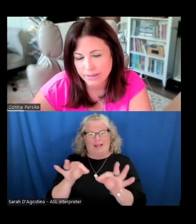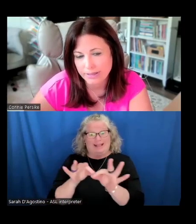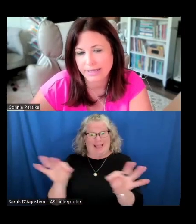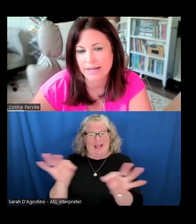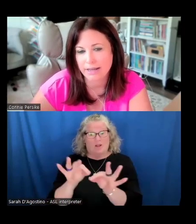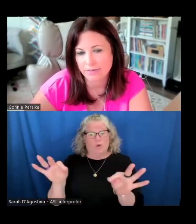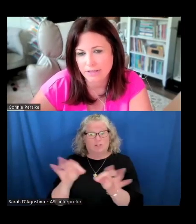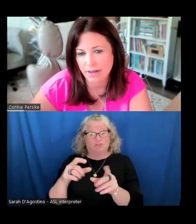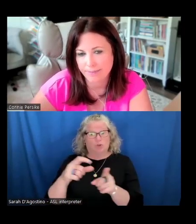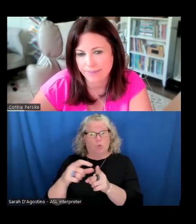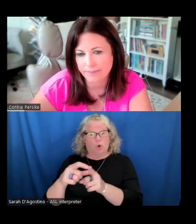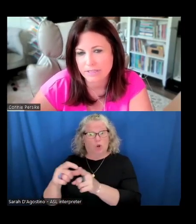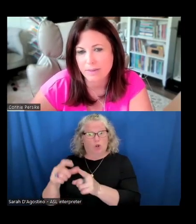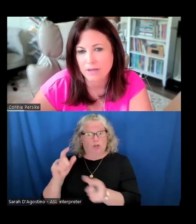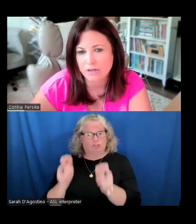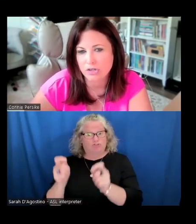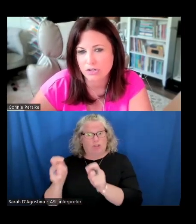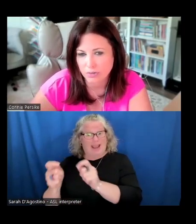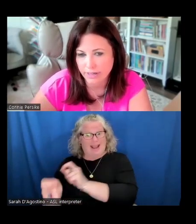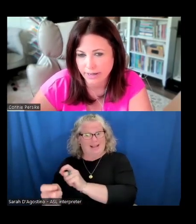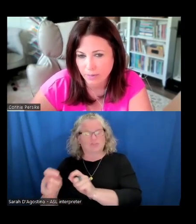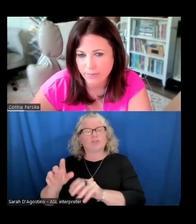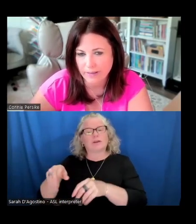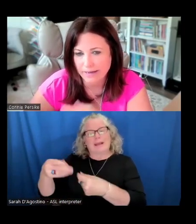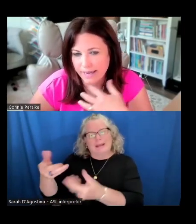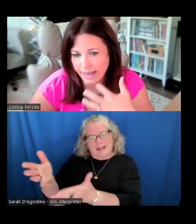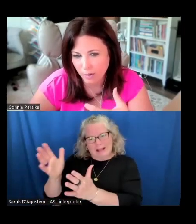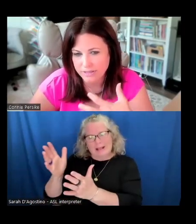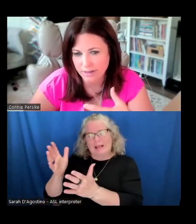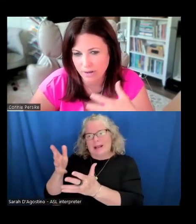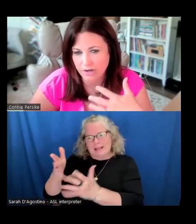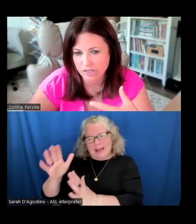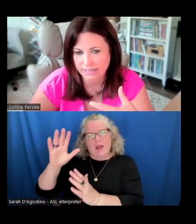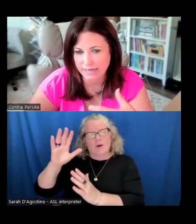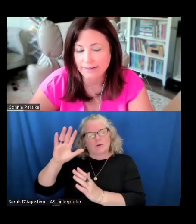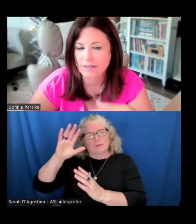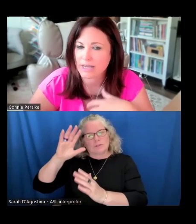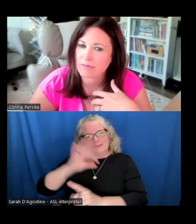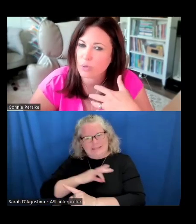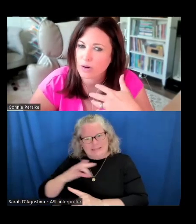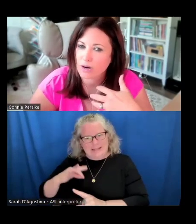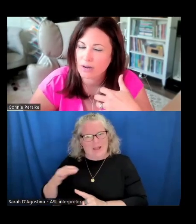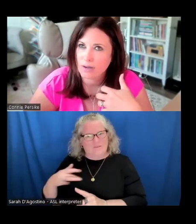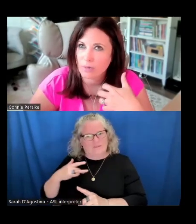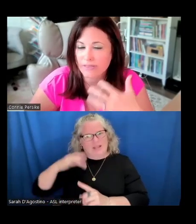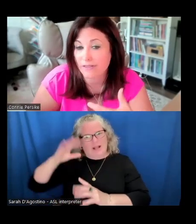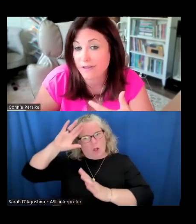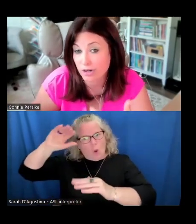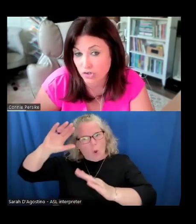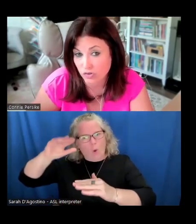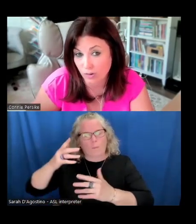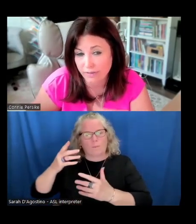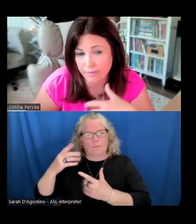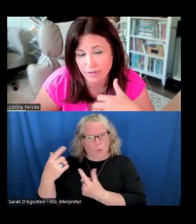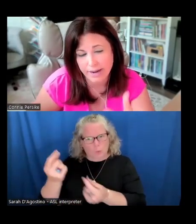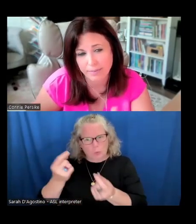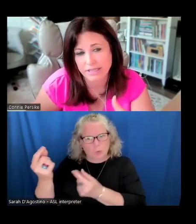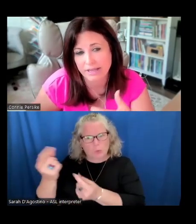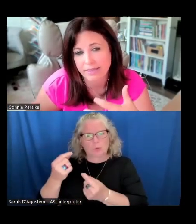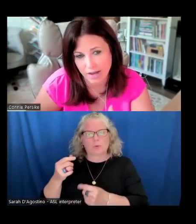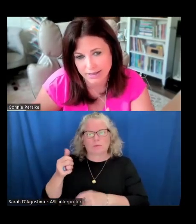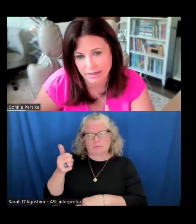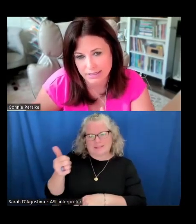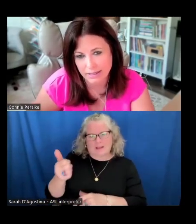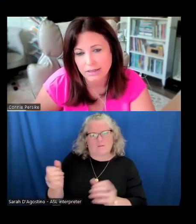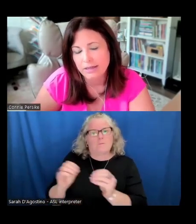hope and it gives them something to do. It helps them understand that they have more within their control than perhaps